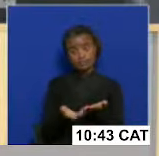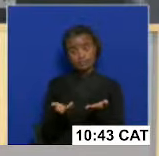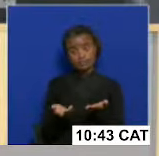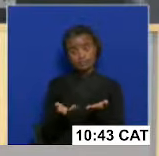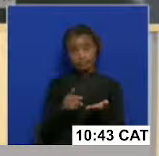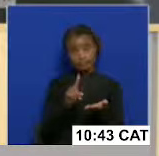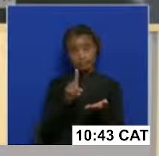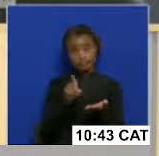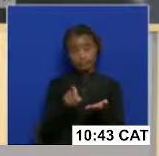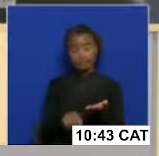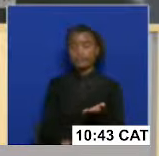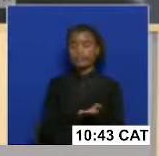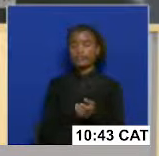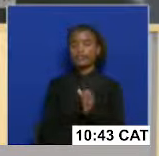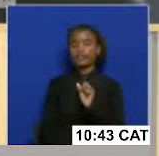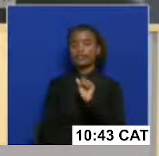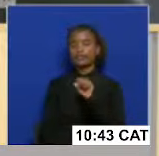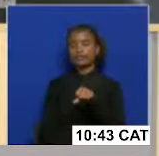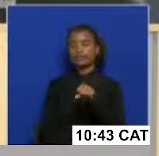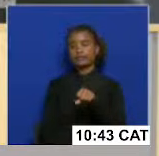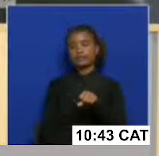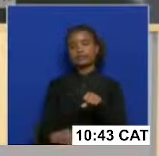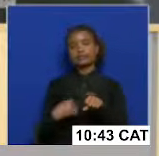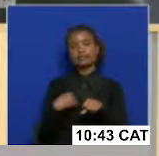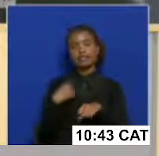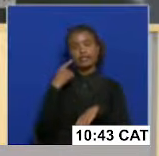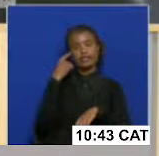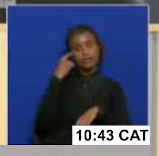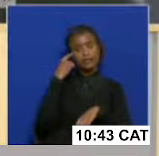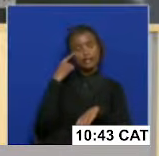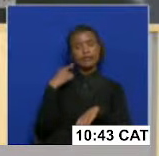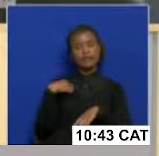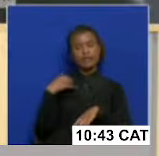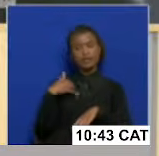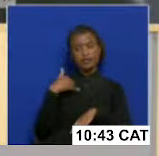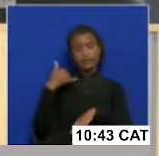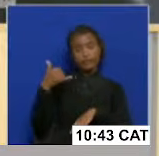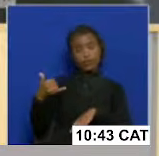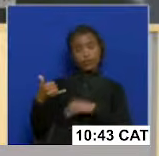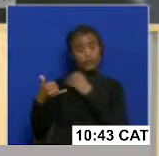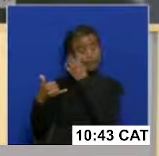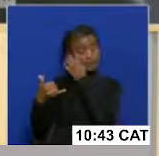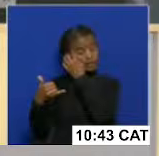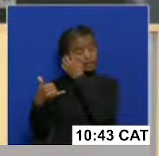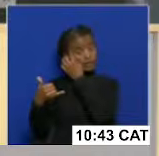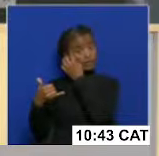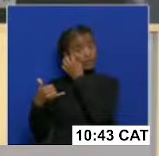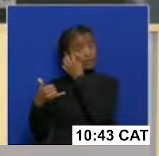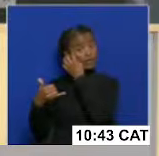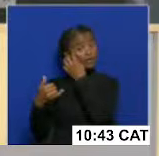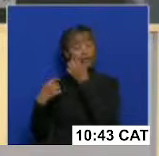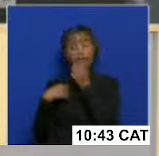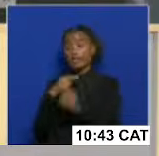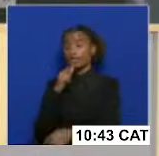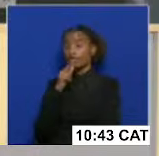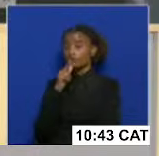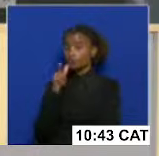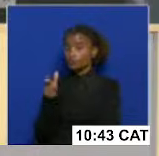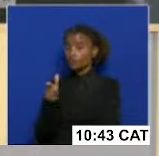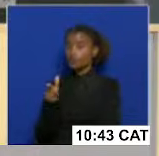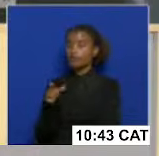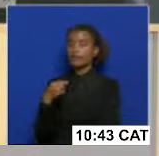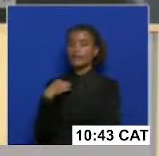Yes, I think when I called him, I told him that I'm asking on the sugar light